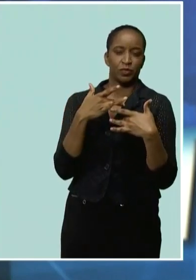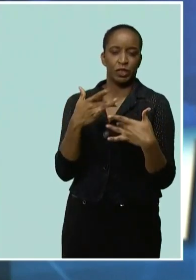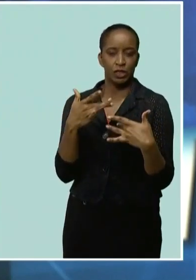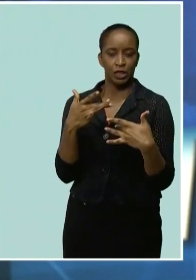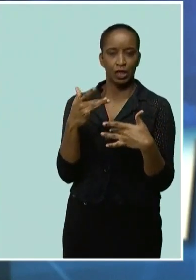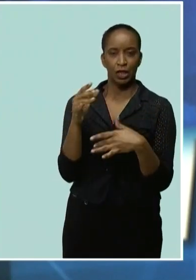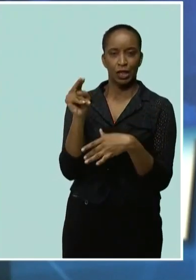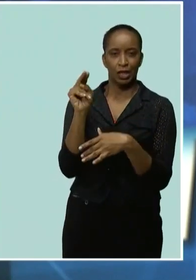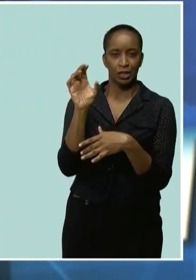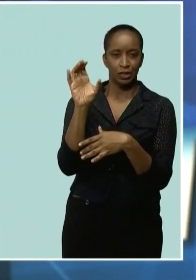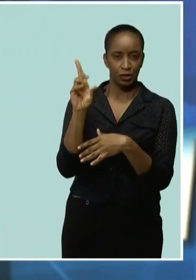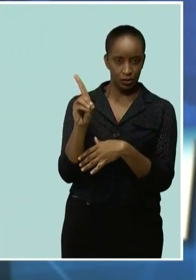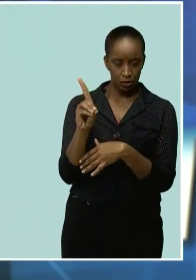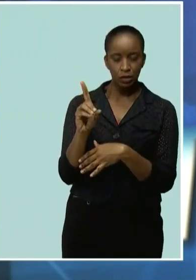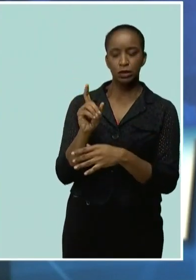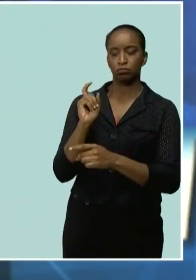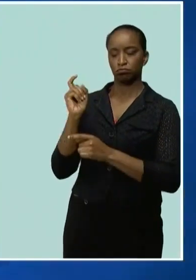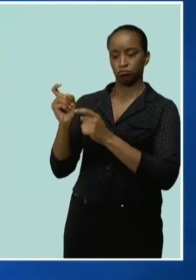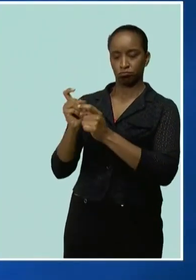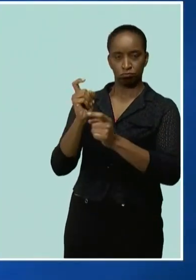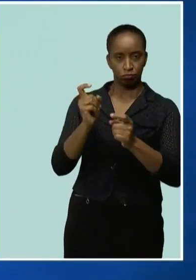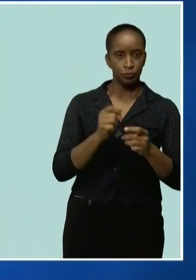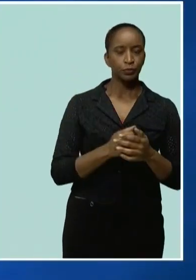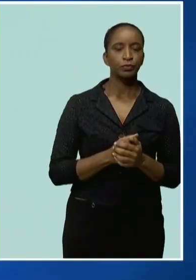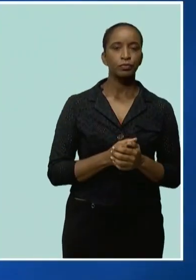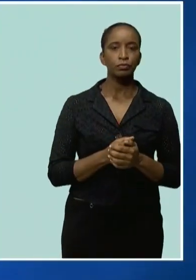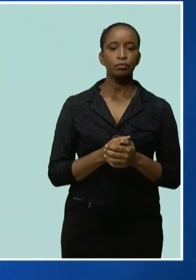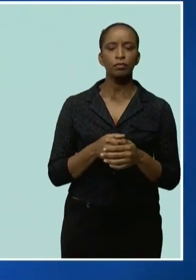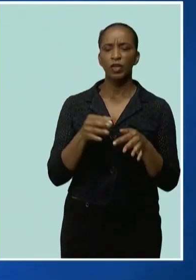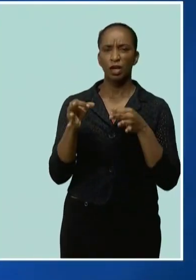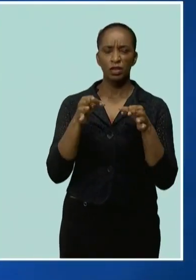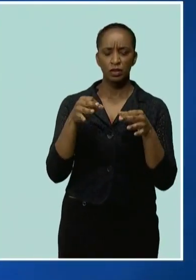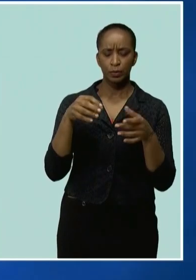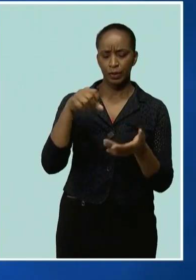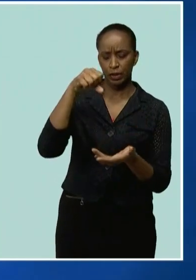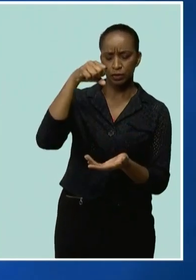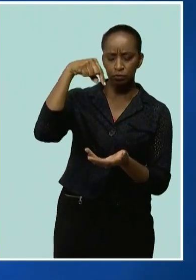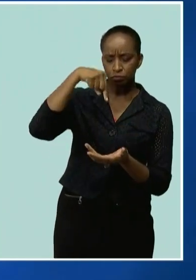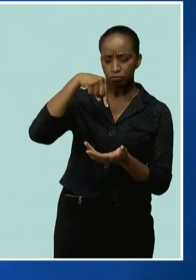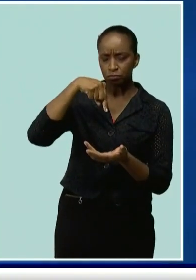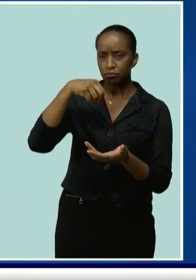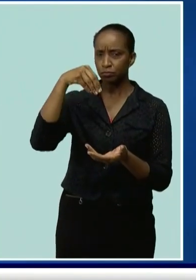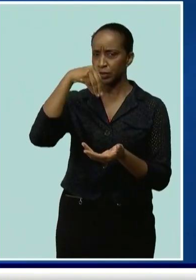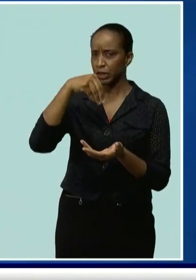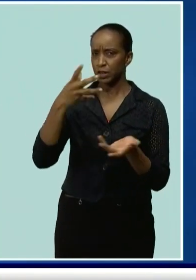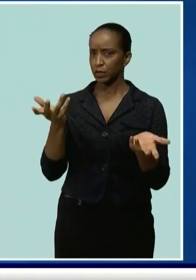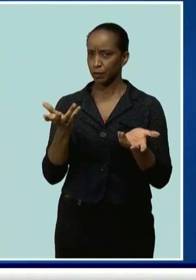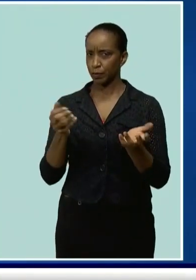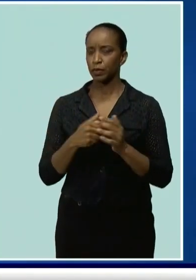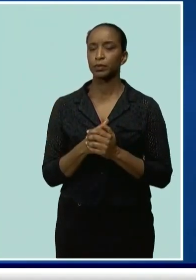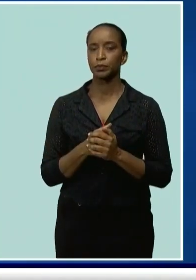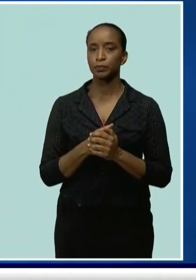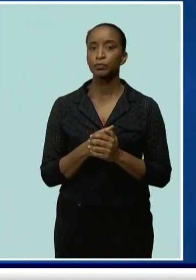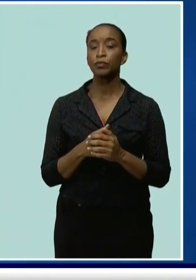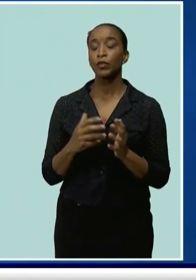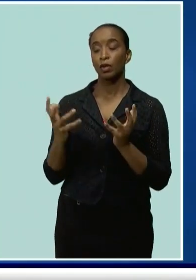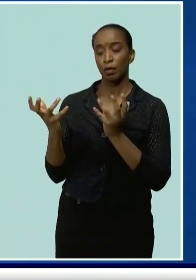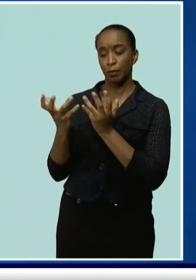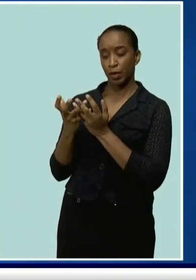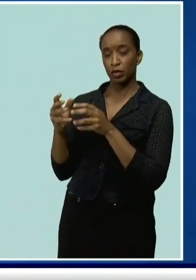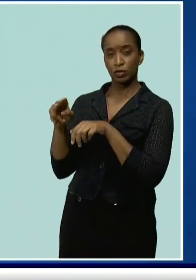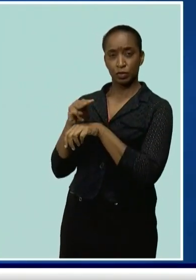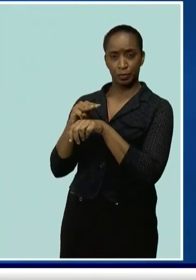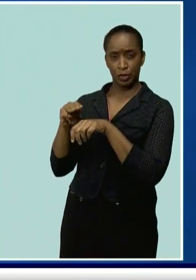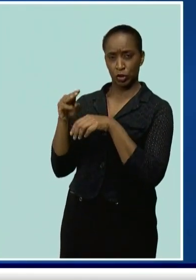to consider. We've done it in keeping with the Ministry of Education. They've said at least 3 water days, so you will see